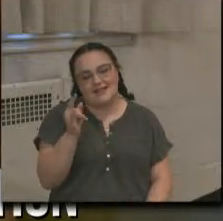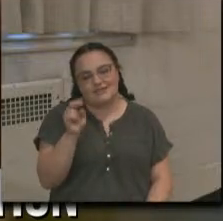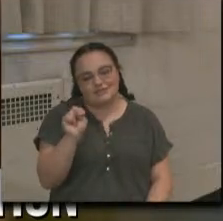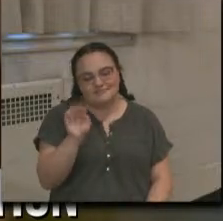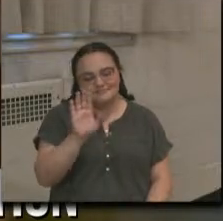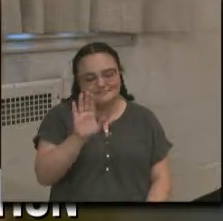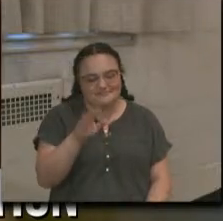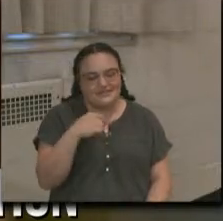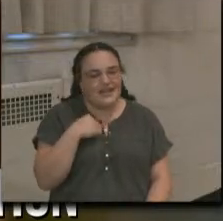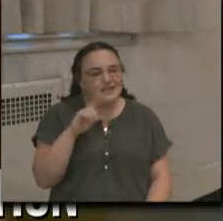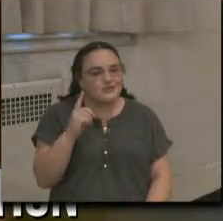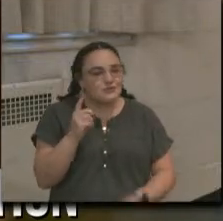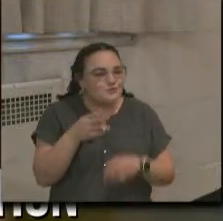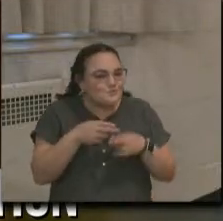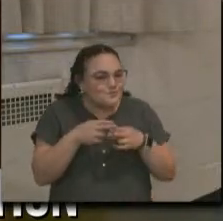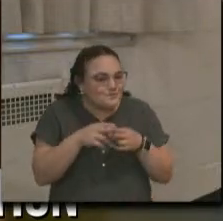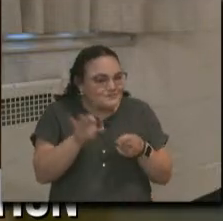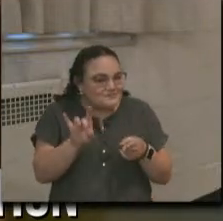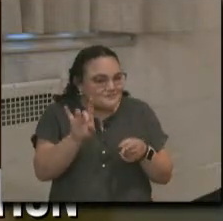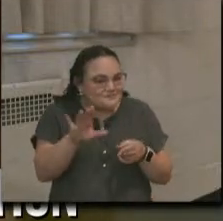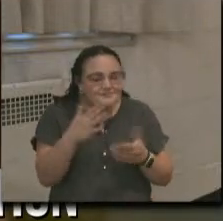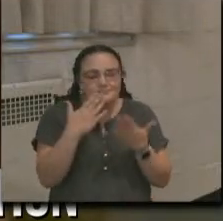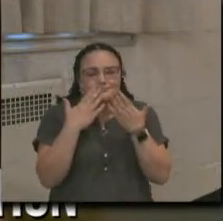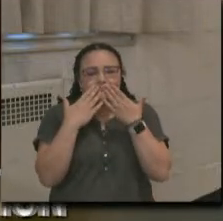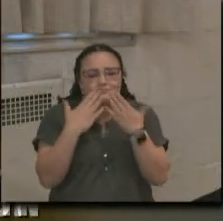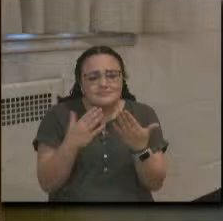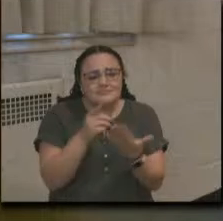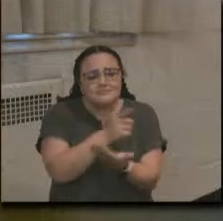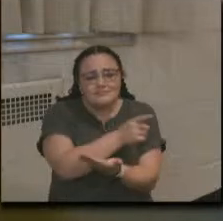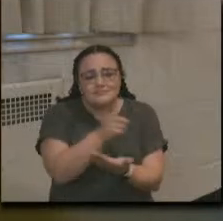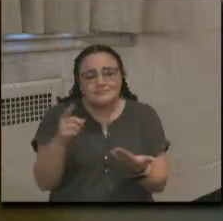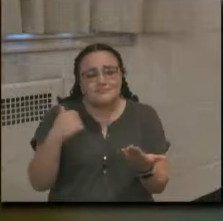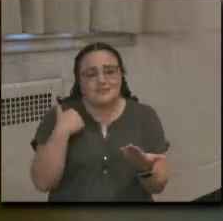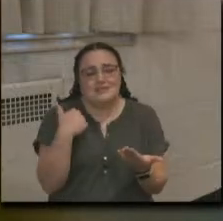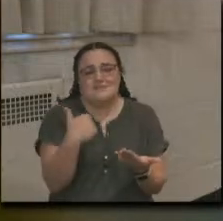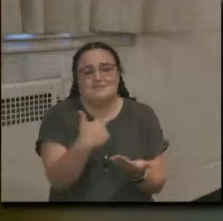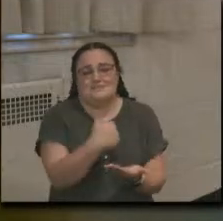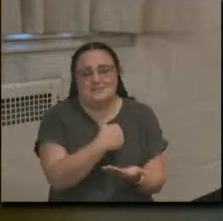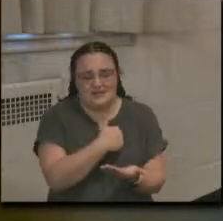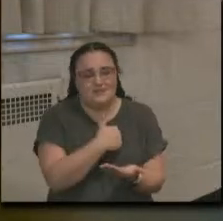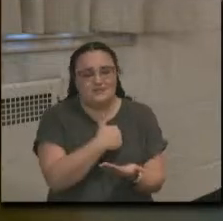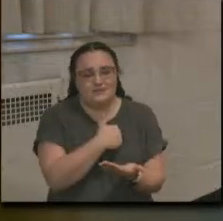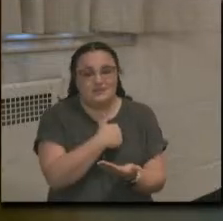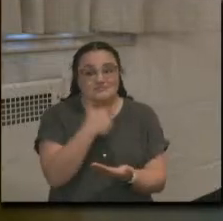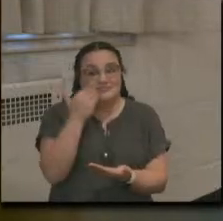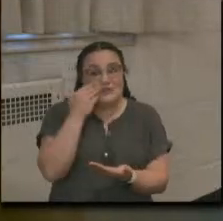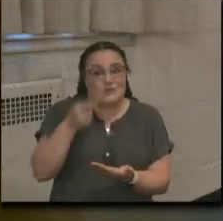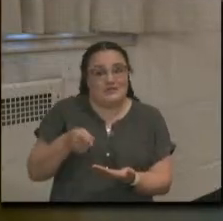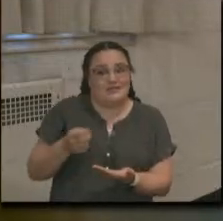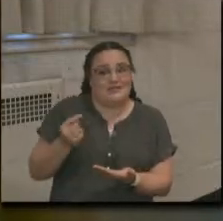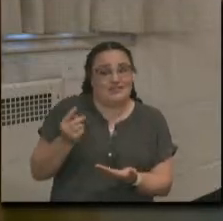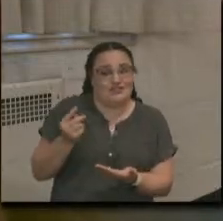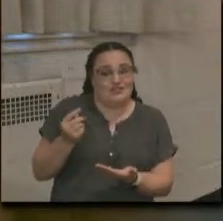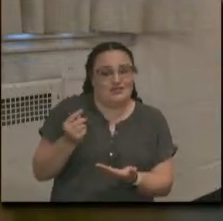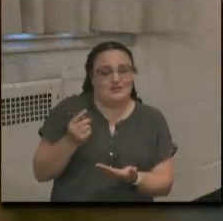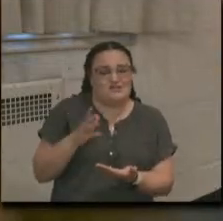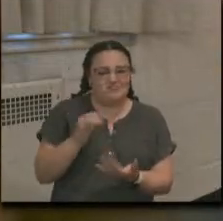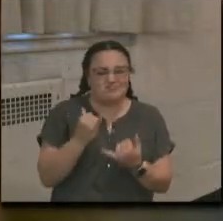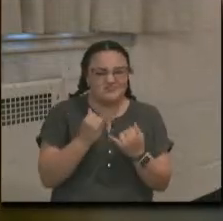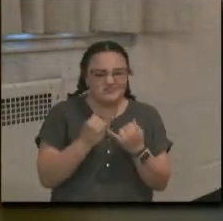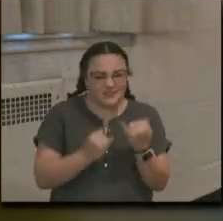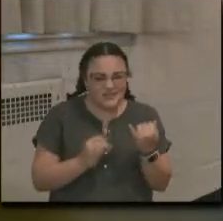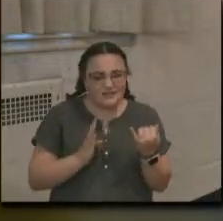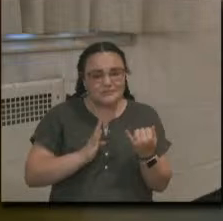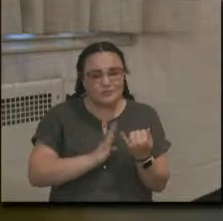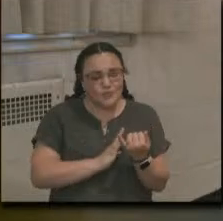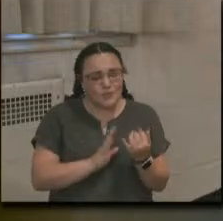to stop by and say thank you to all of the members this Thursday who this is your last